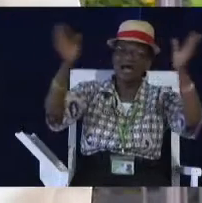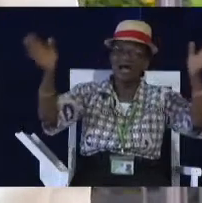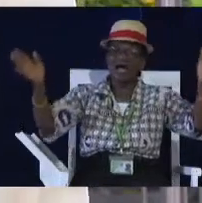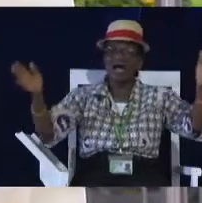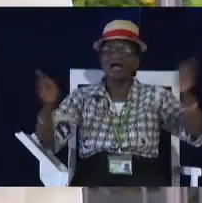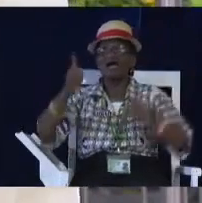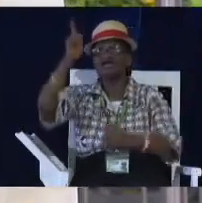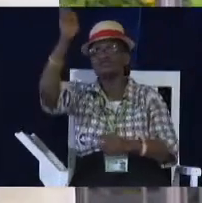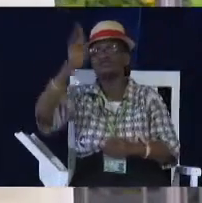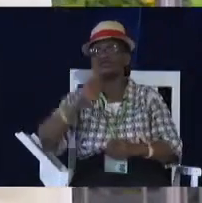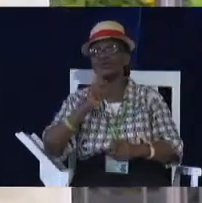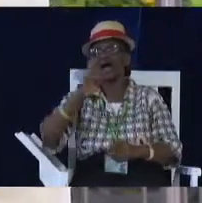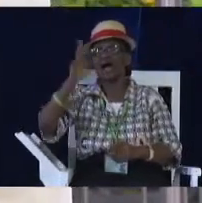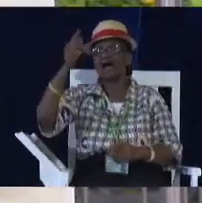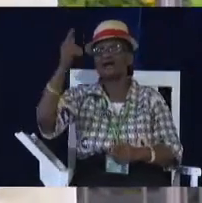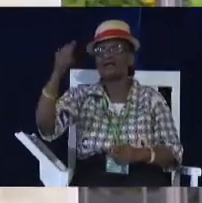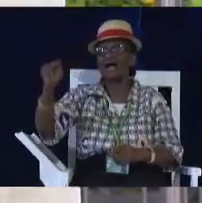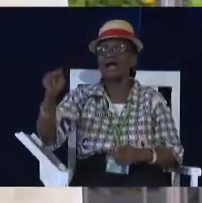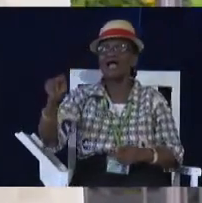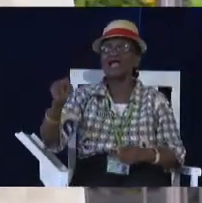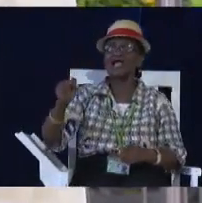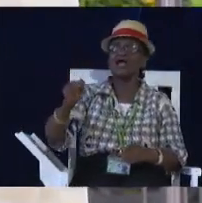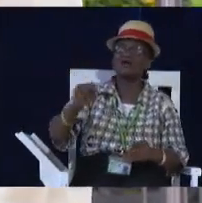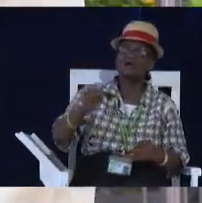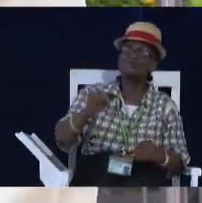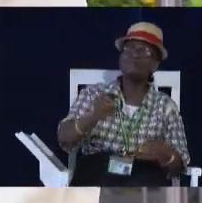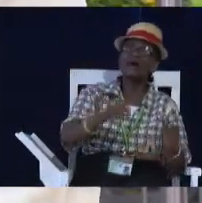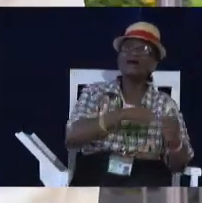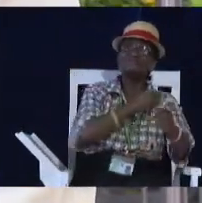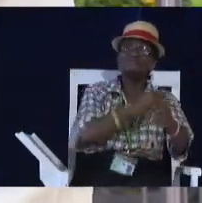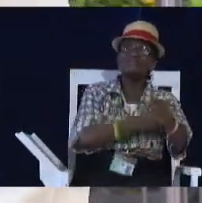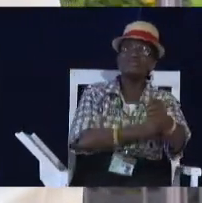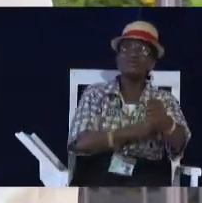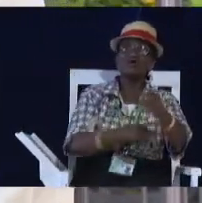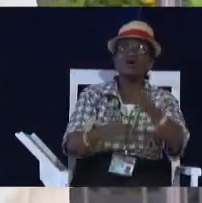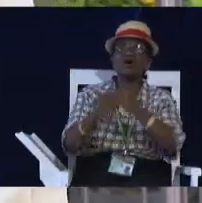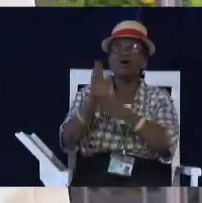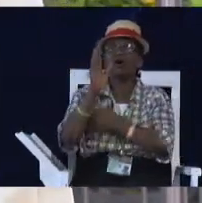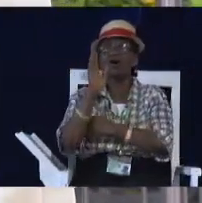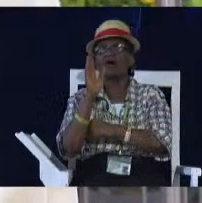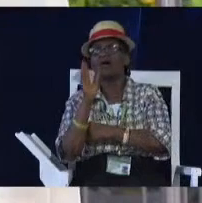alleluia. You are the mighty